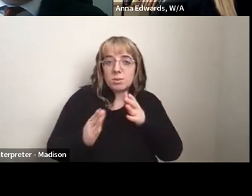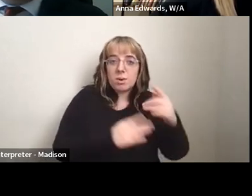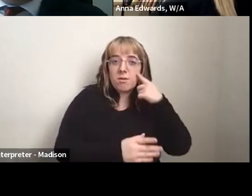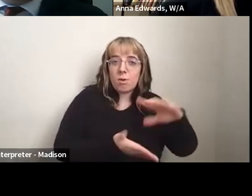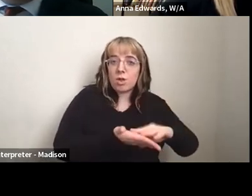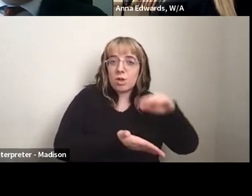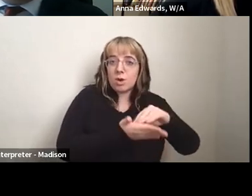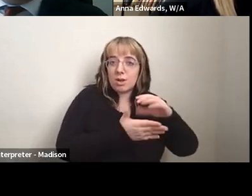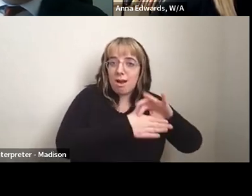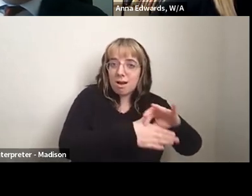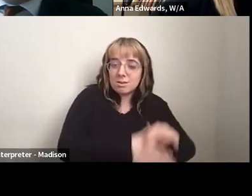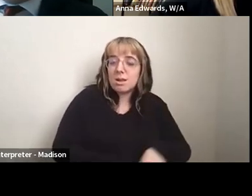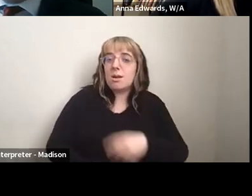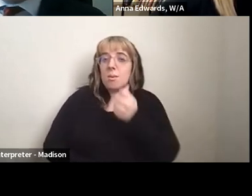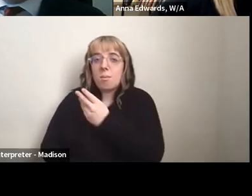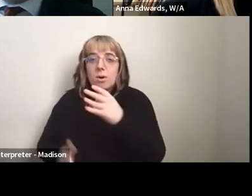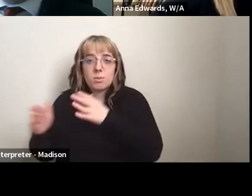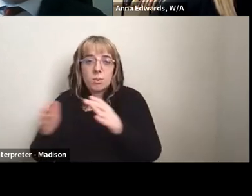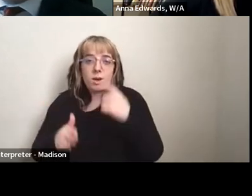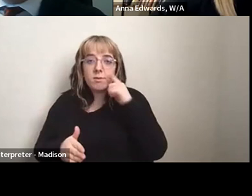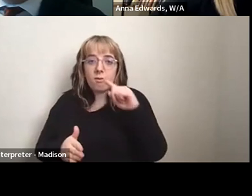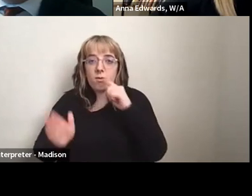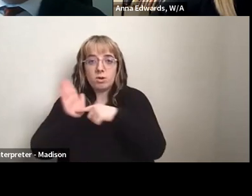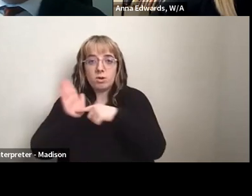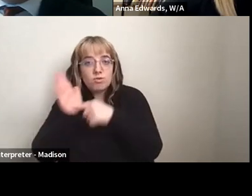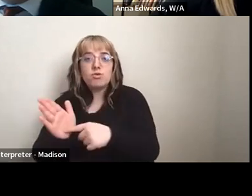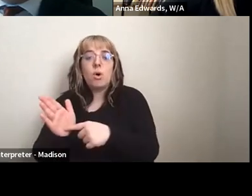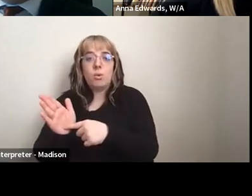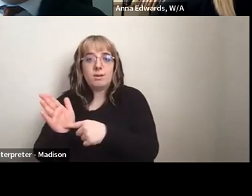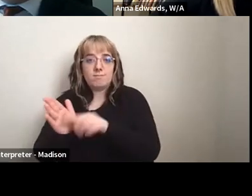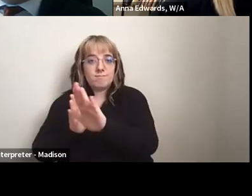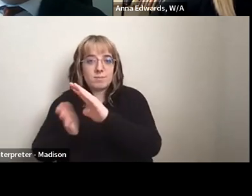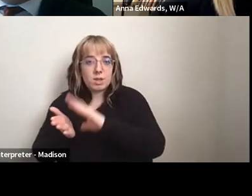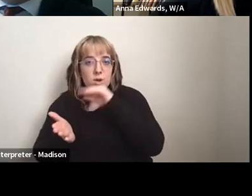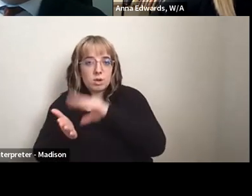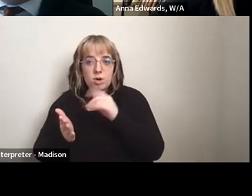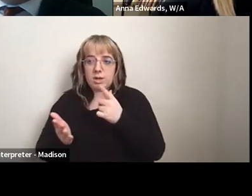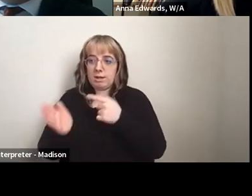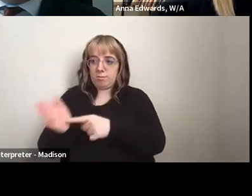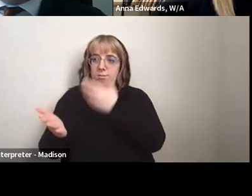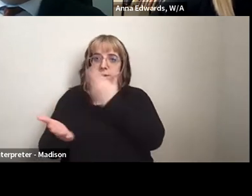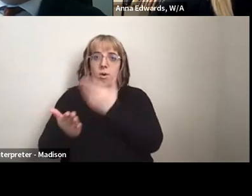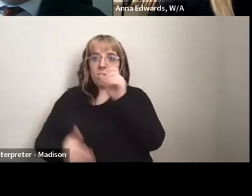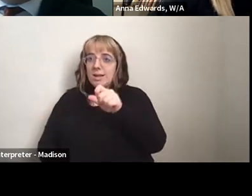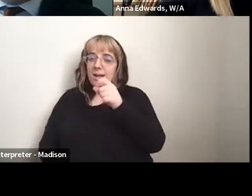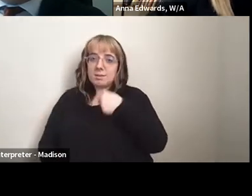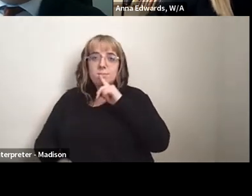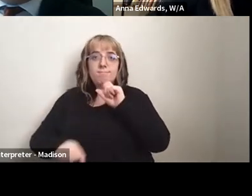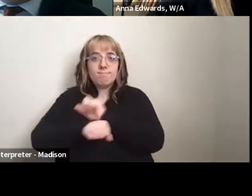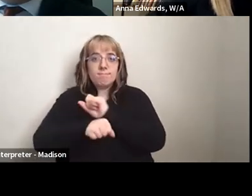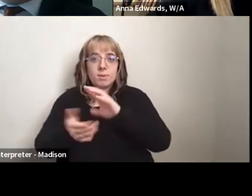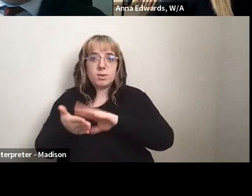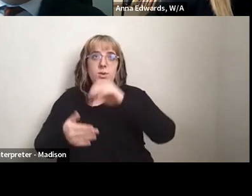content, and those multiple ways where students can demonstrate their learning, their